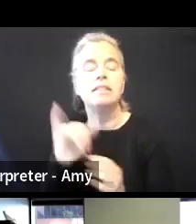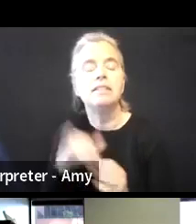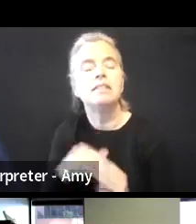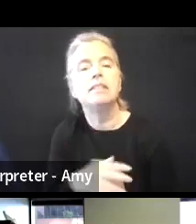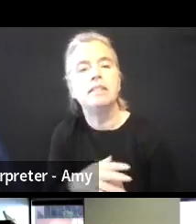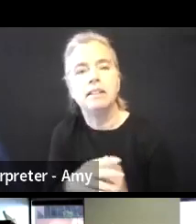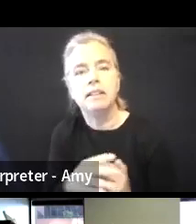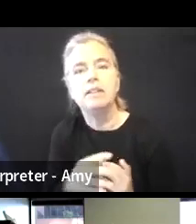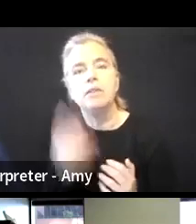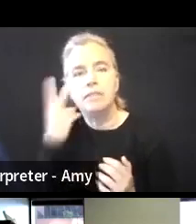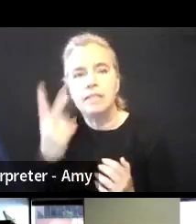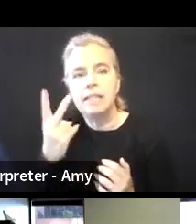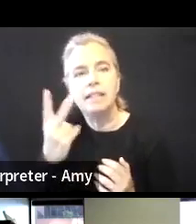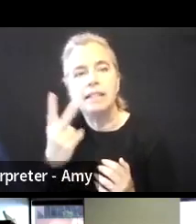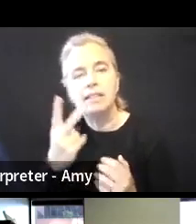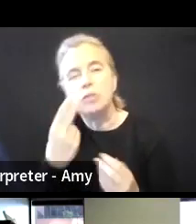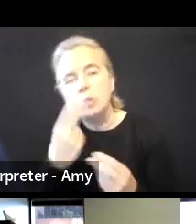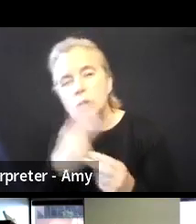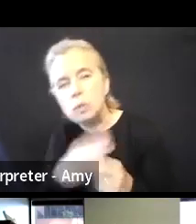with the canopy systems.